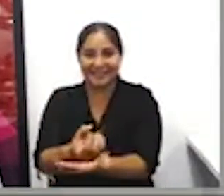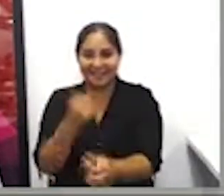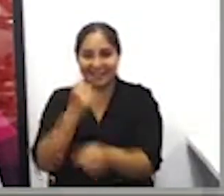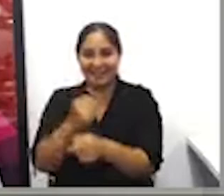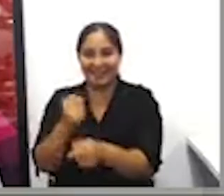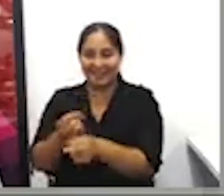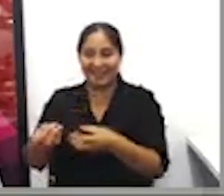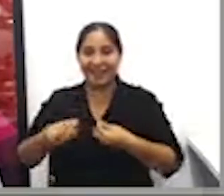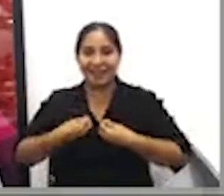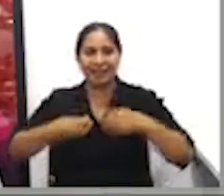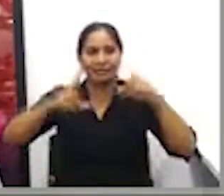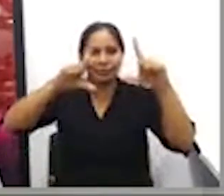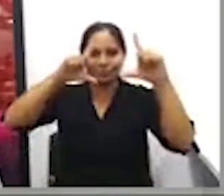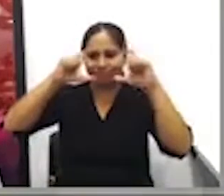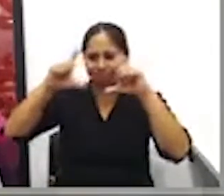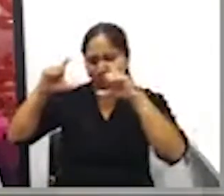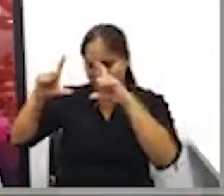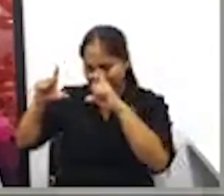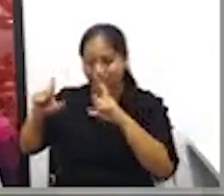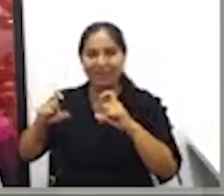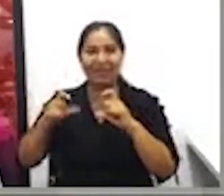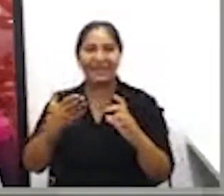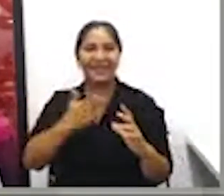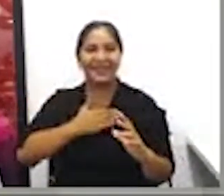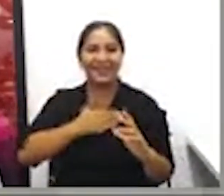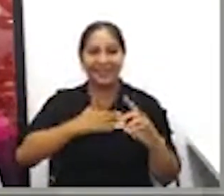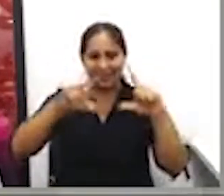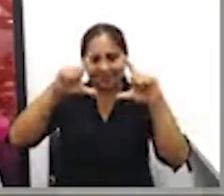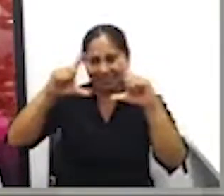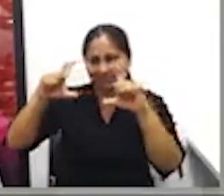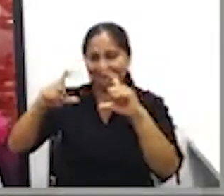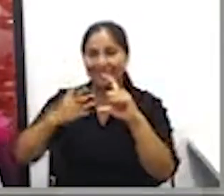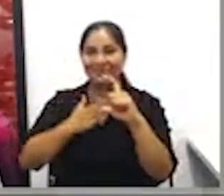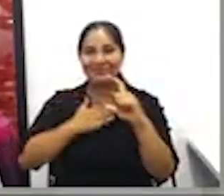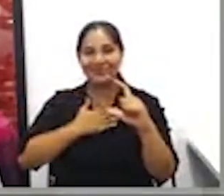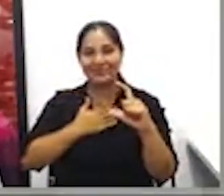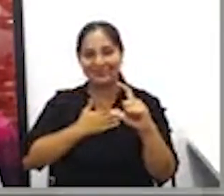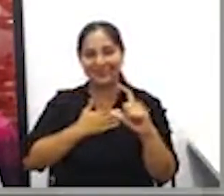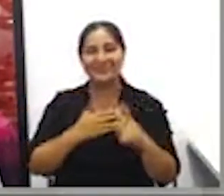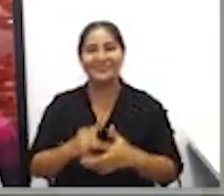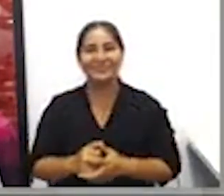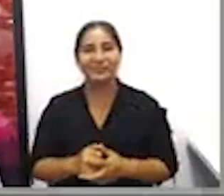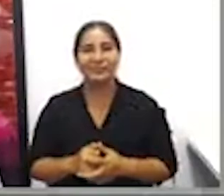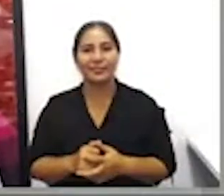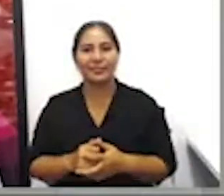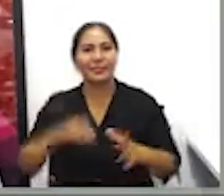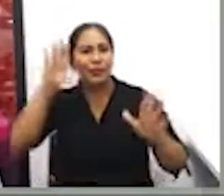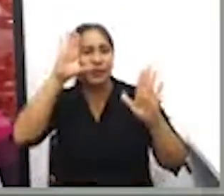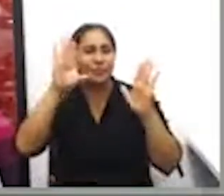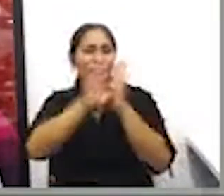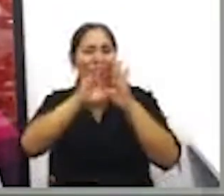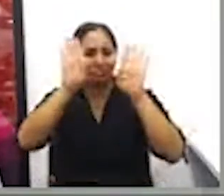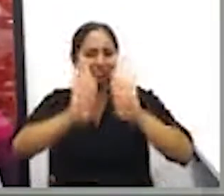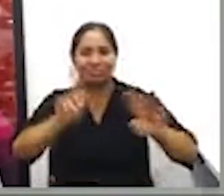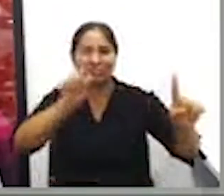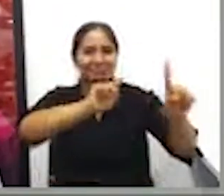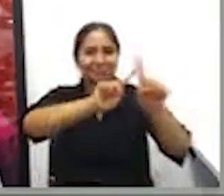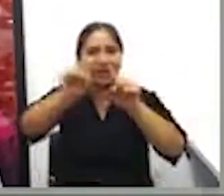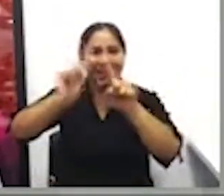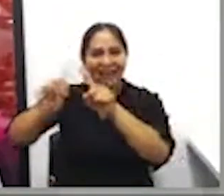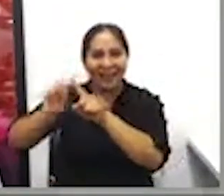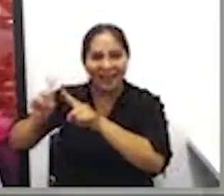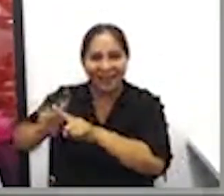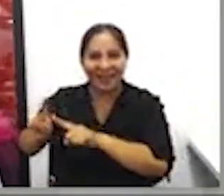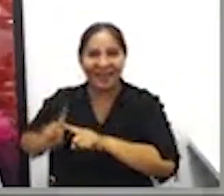knew I liked, or they had several of the cupcakes with different photographs of